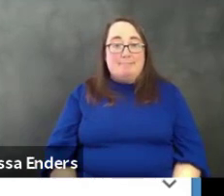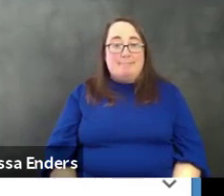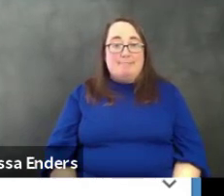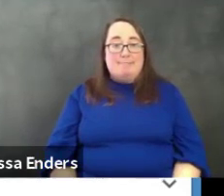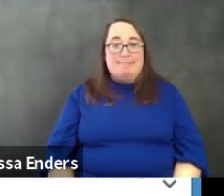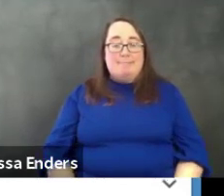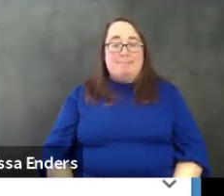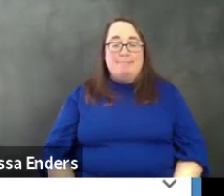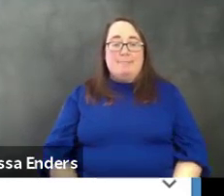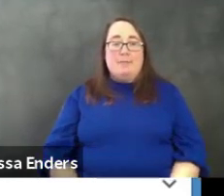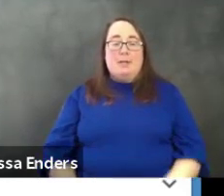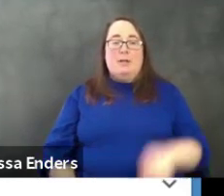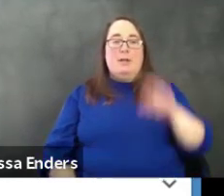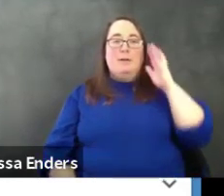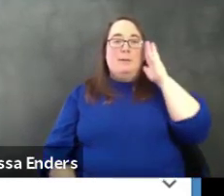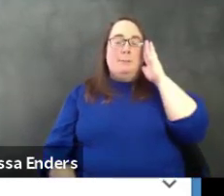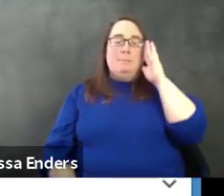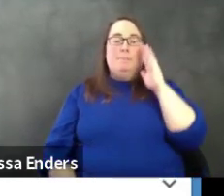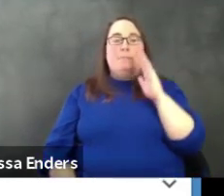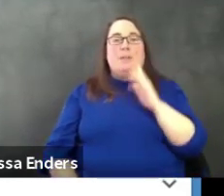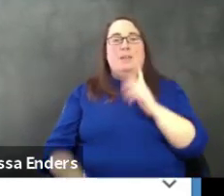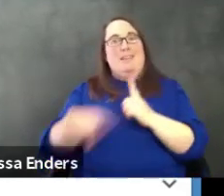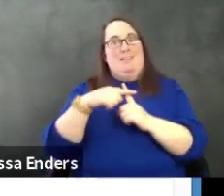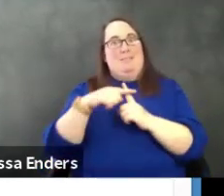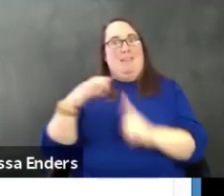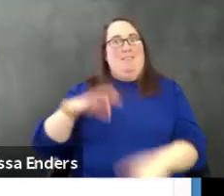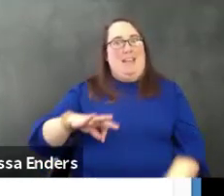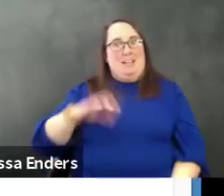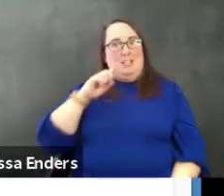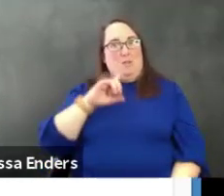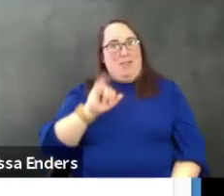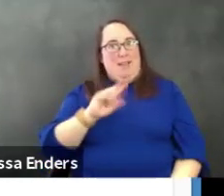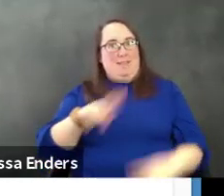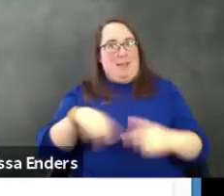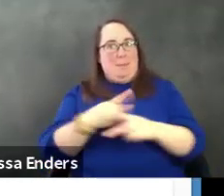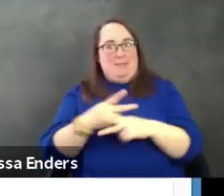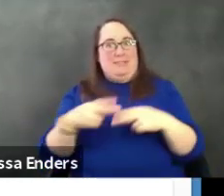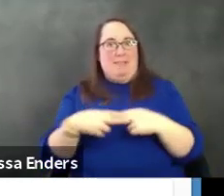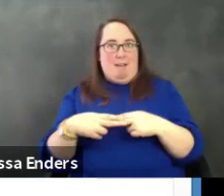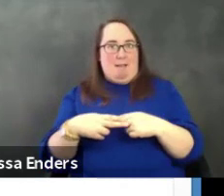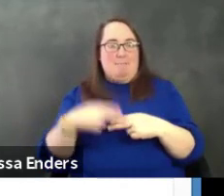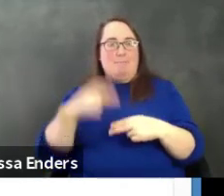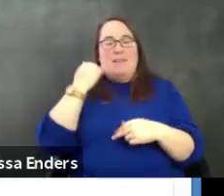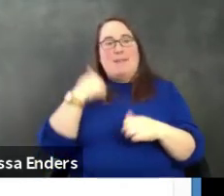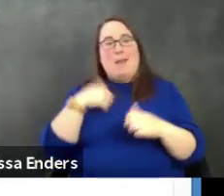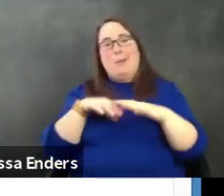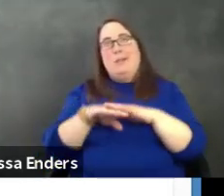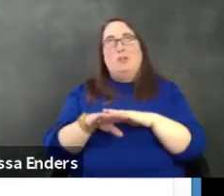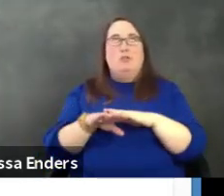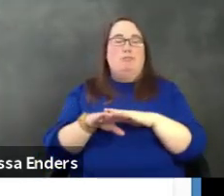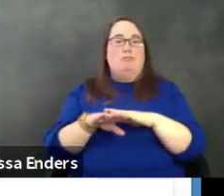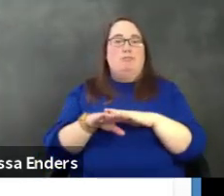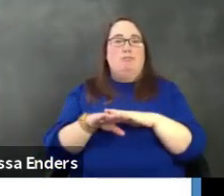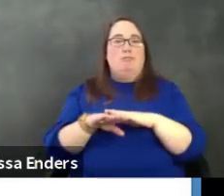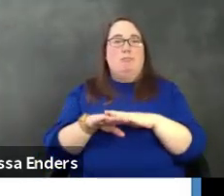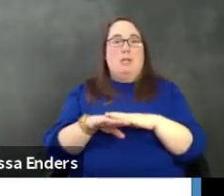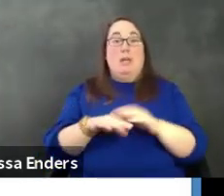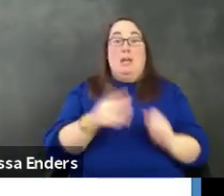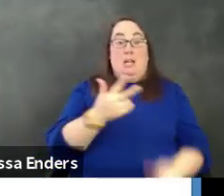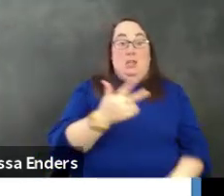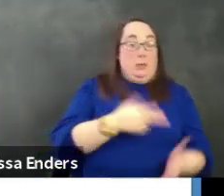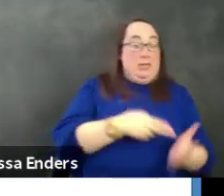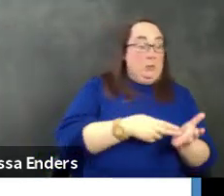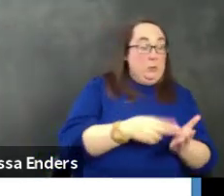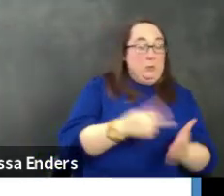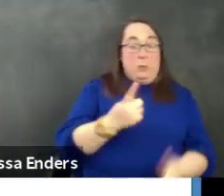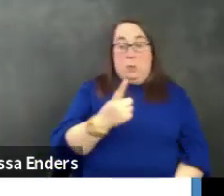the advantage of using a slide deck like that, and I'm going to show you. So if I went into, here is the 3 truths and a lie. When you click